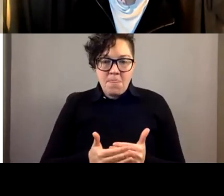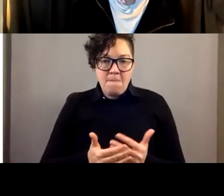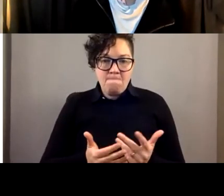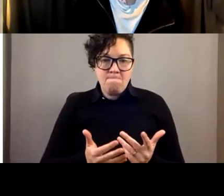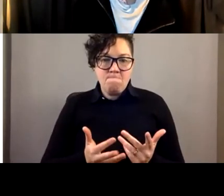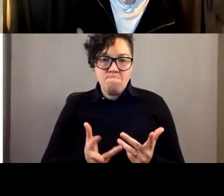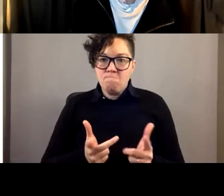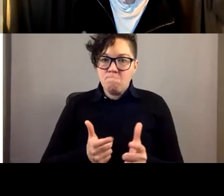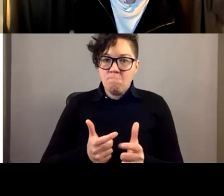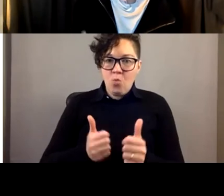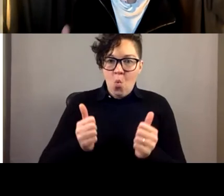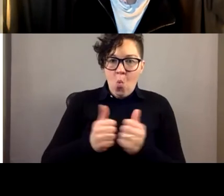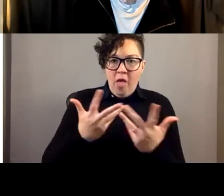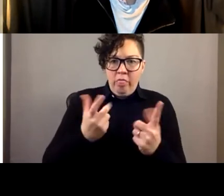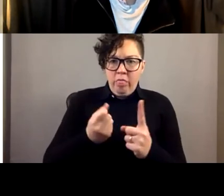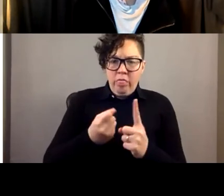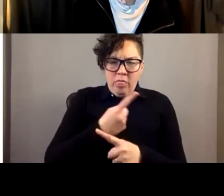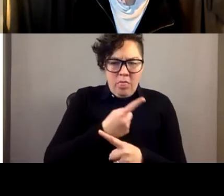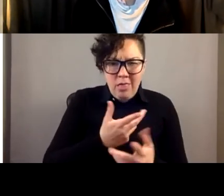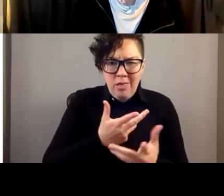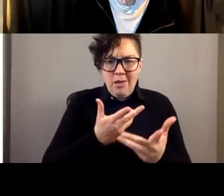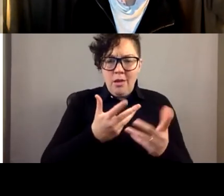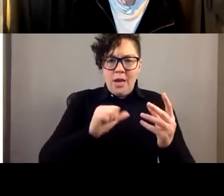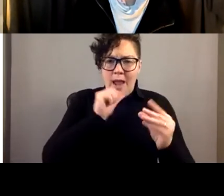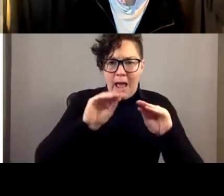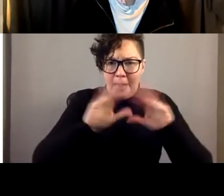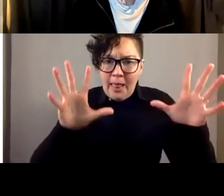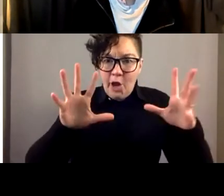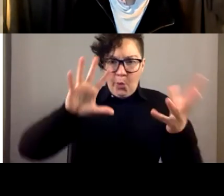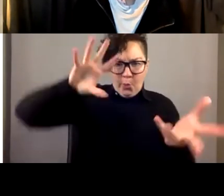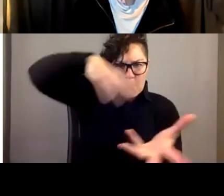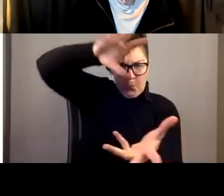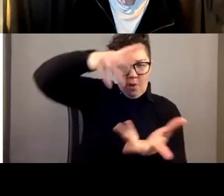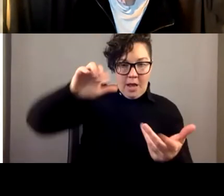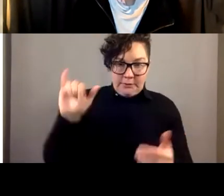with the nonsensical lack of definition that with which we speak of cooties.